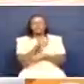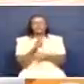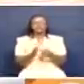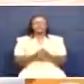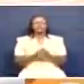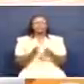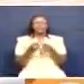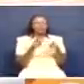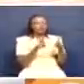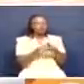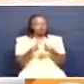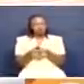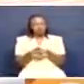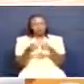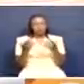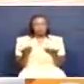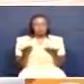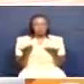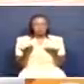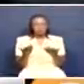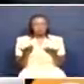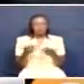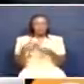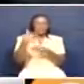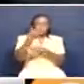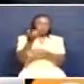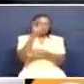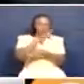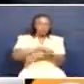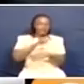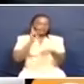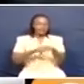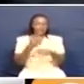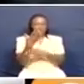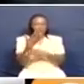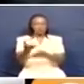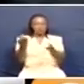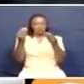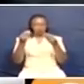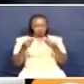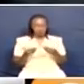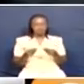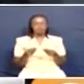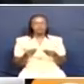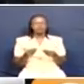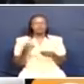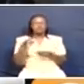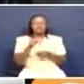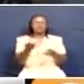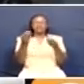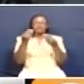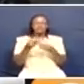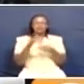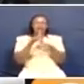even so, my lord, the following day when the documents were ultimately served on us, they were served, the